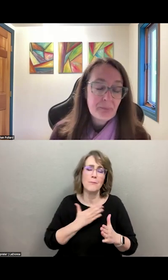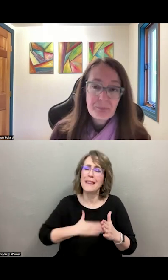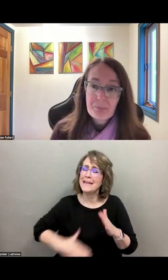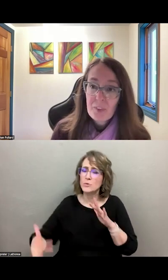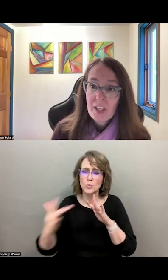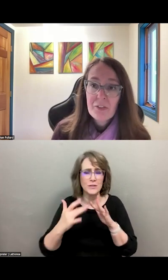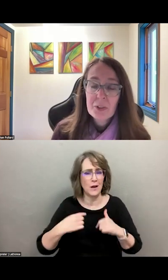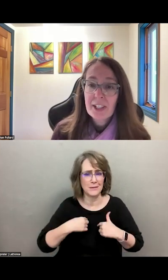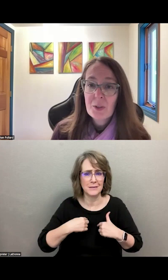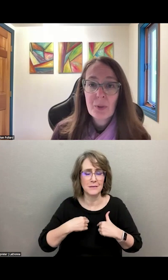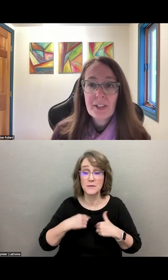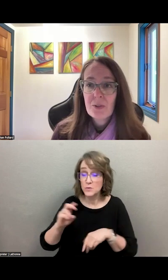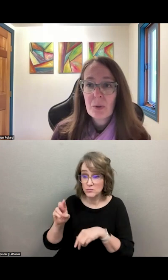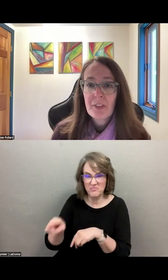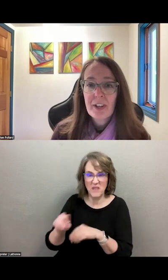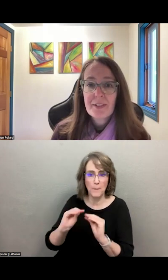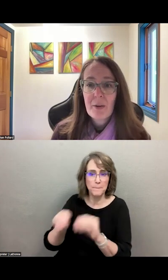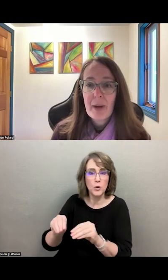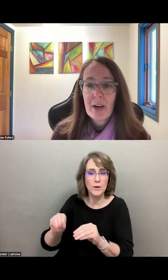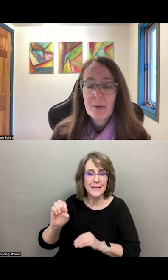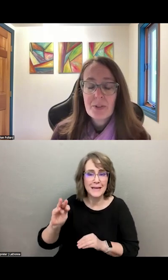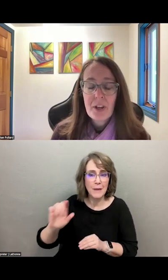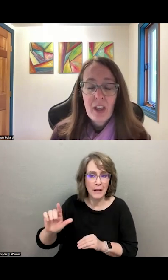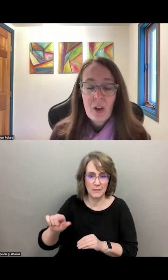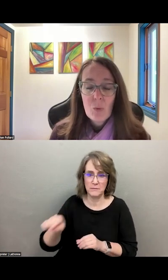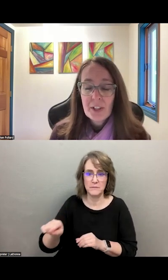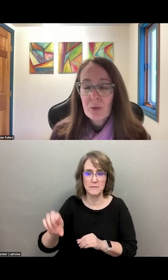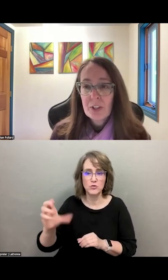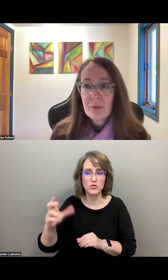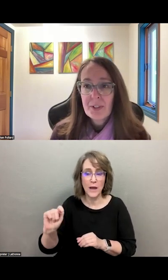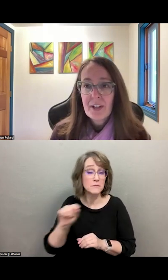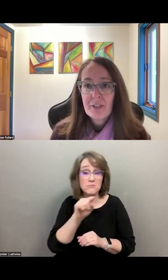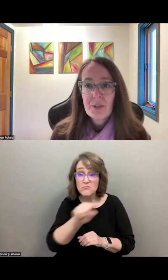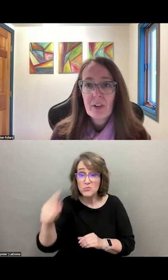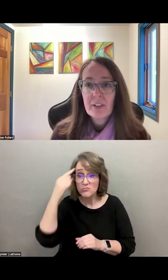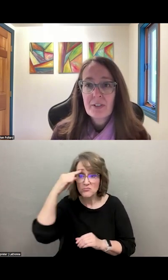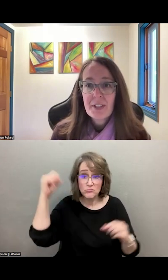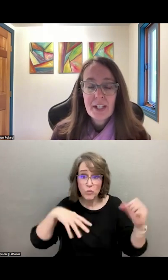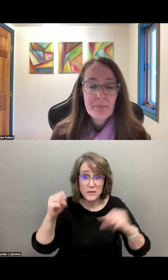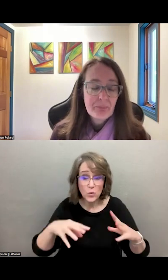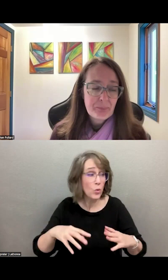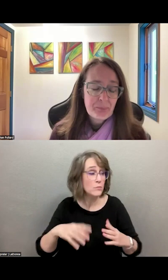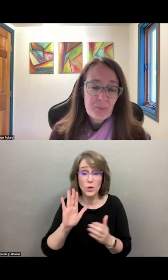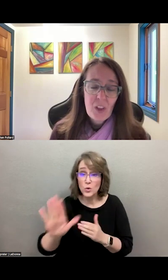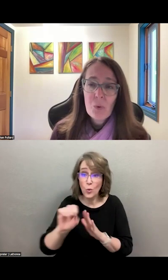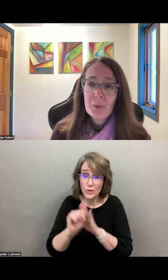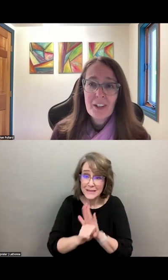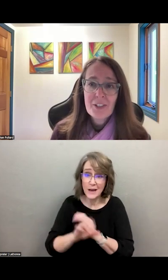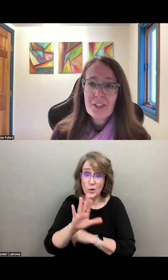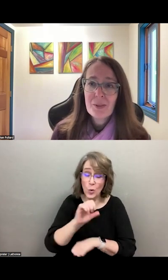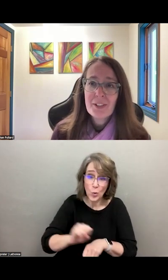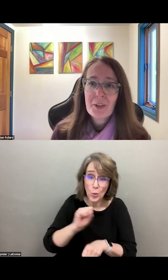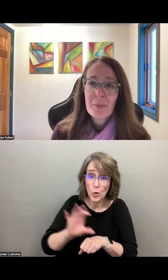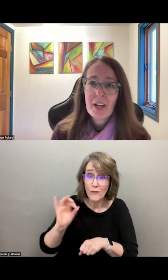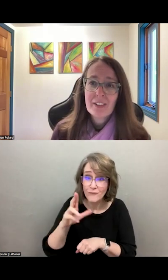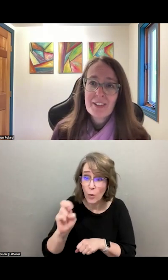chat if you'd like to brainstorm with us about what your workforce efforts are in your state. What we love